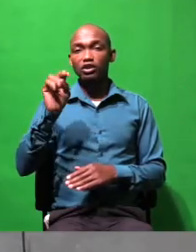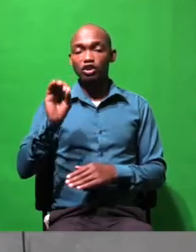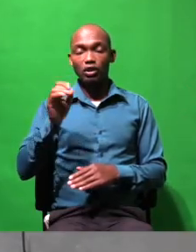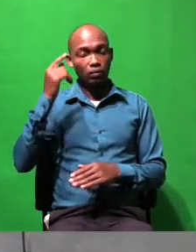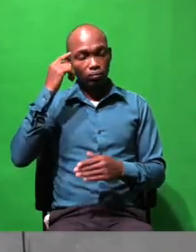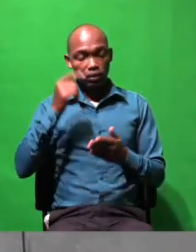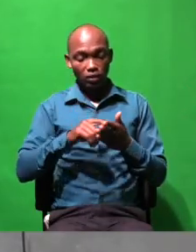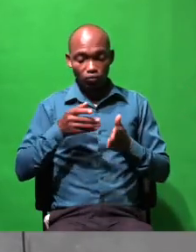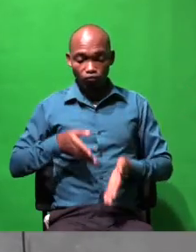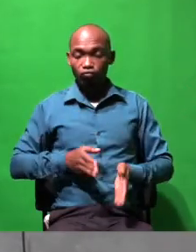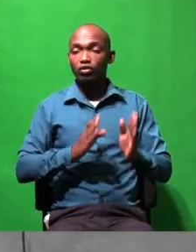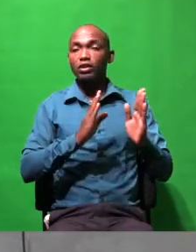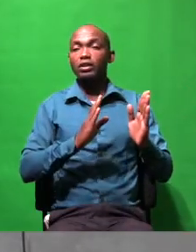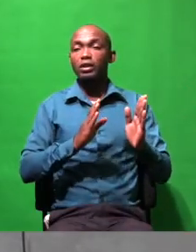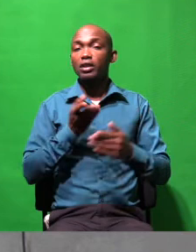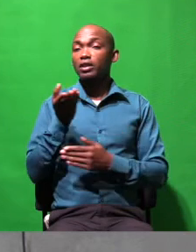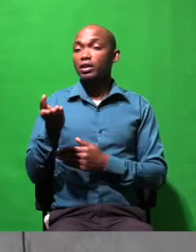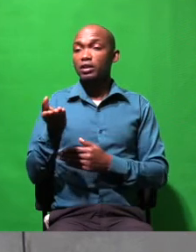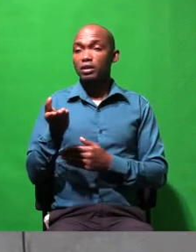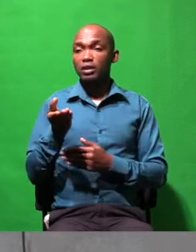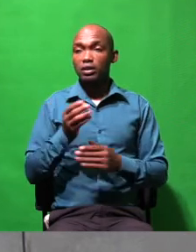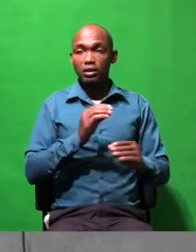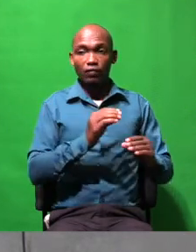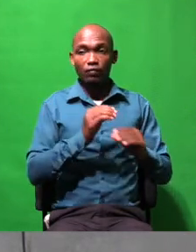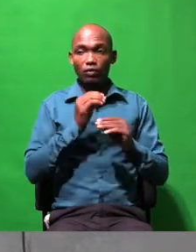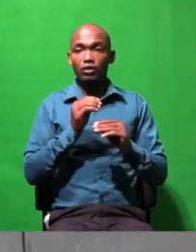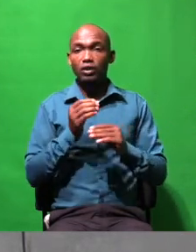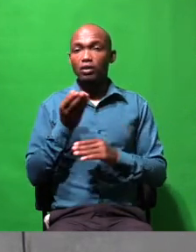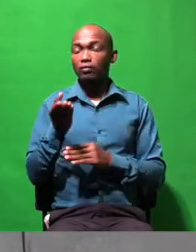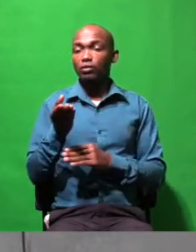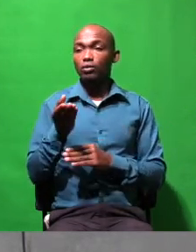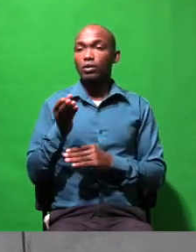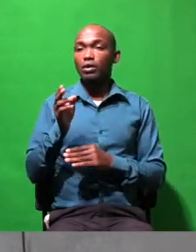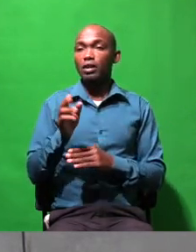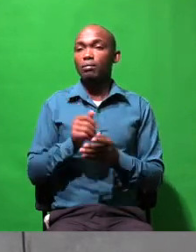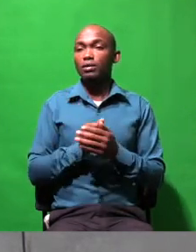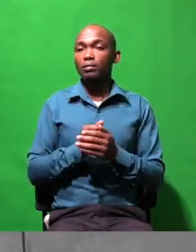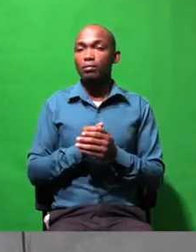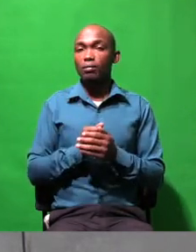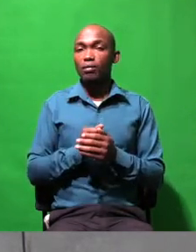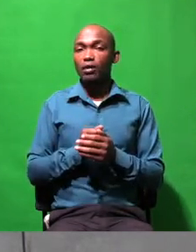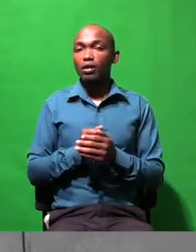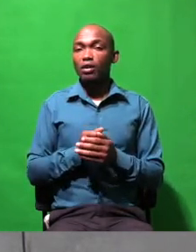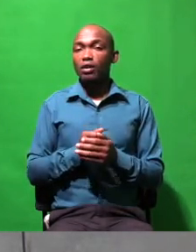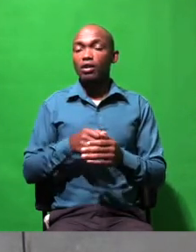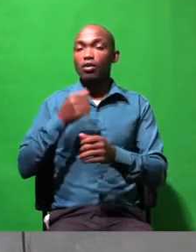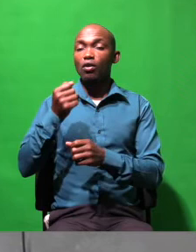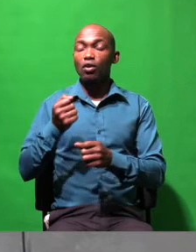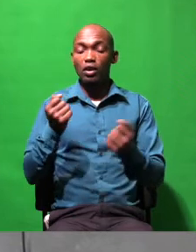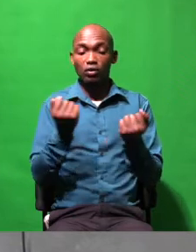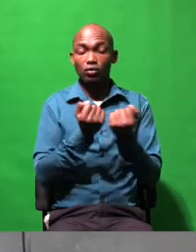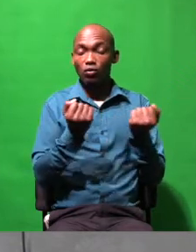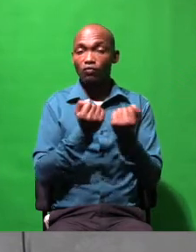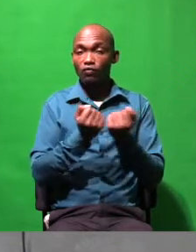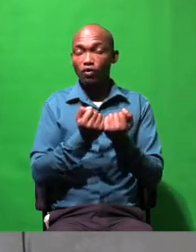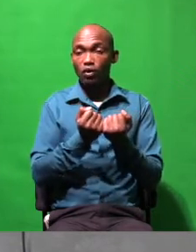Fertilization. I mean the fusion of the two gametes. So in order to form a zygote,